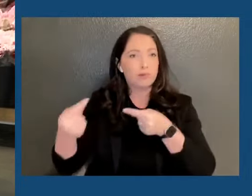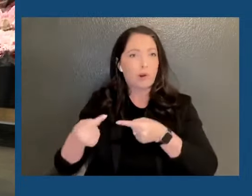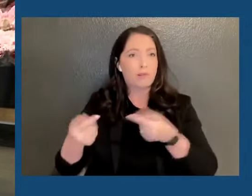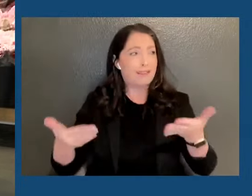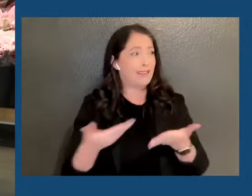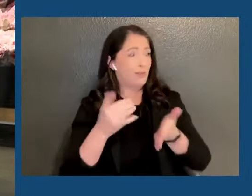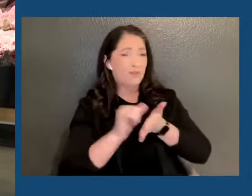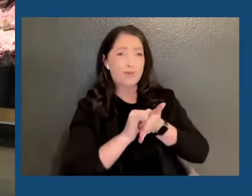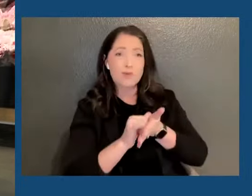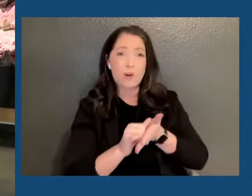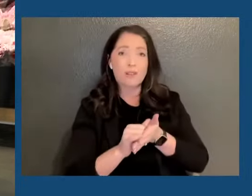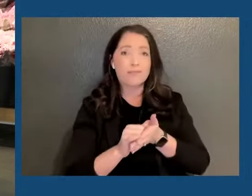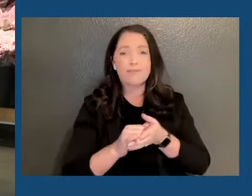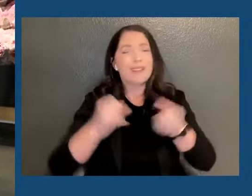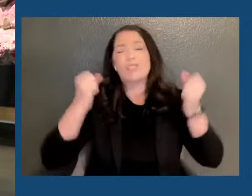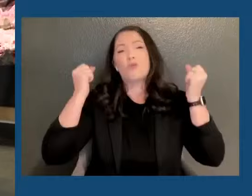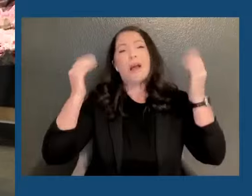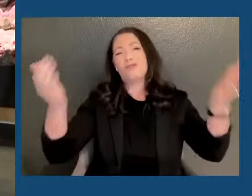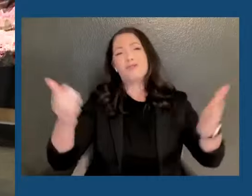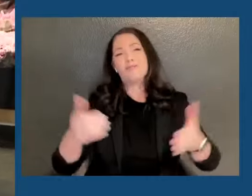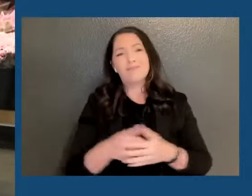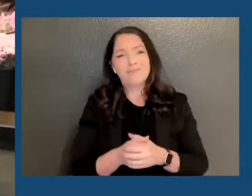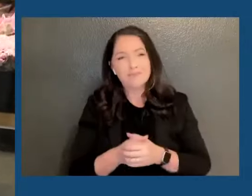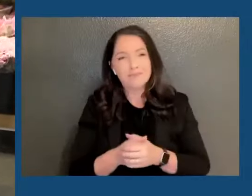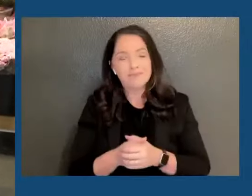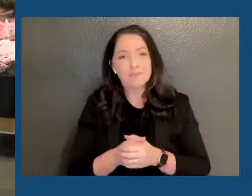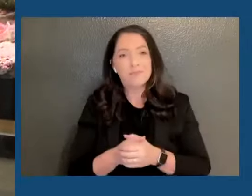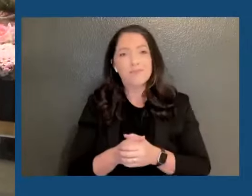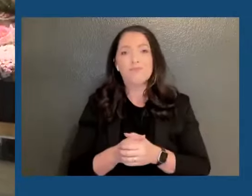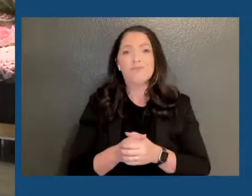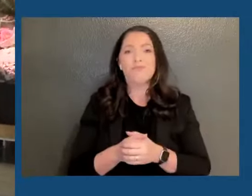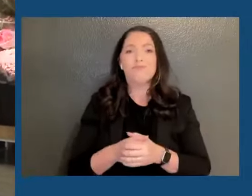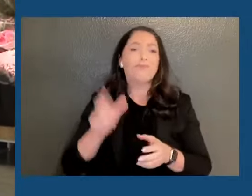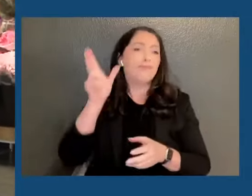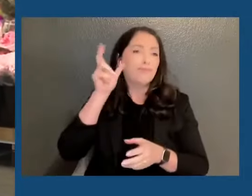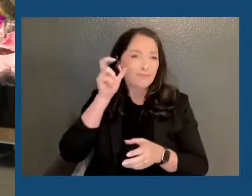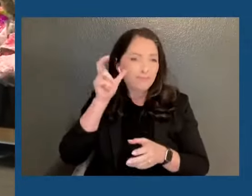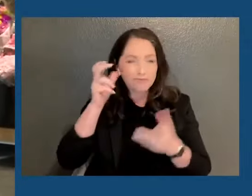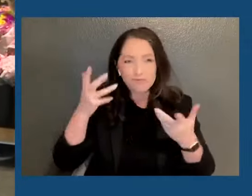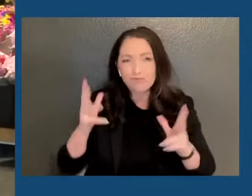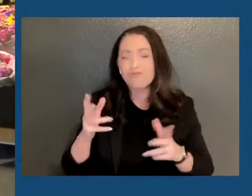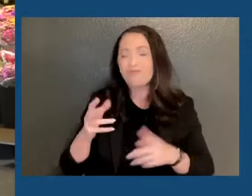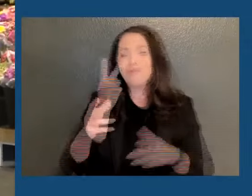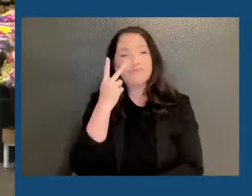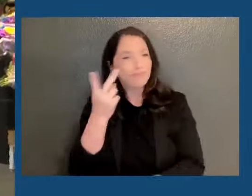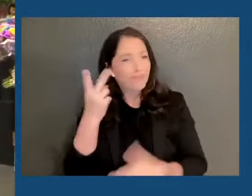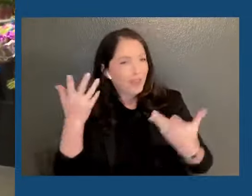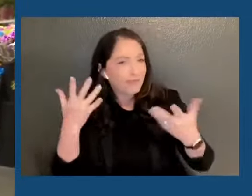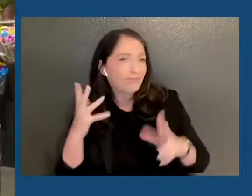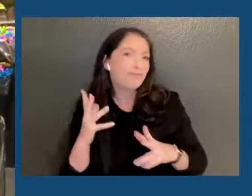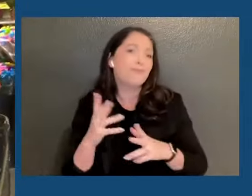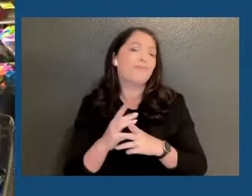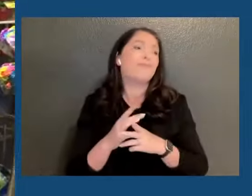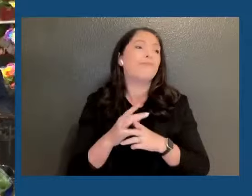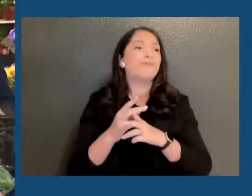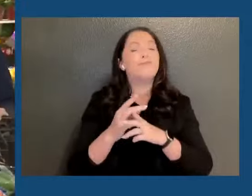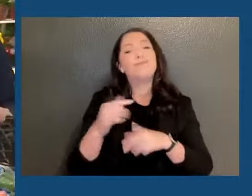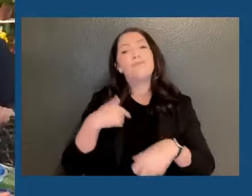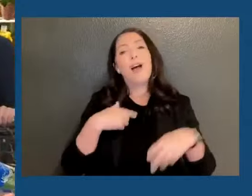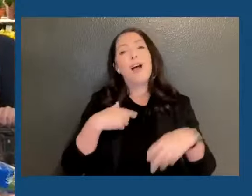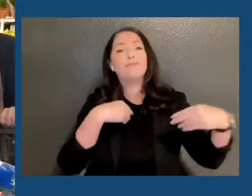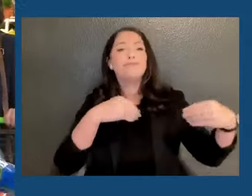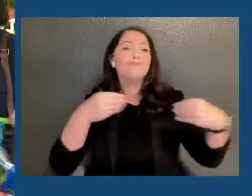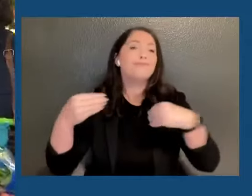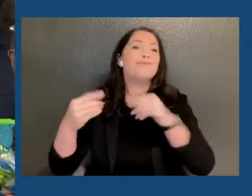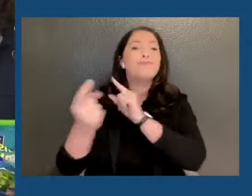and it's too much. We've heard it, I've seen it, I've talked to people in stores, and as I walk the streets